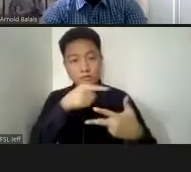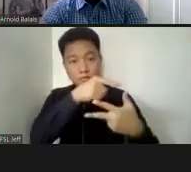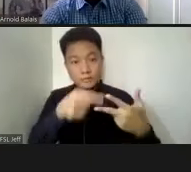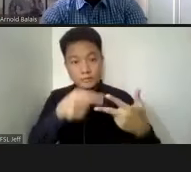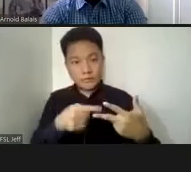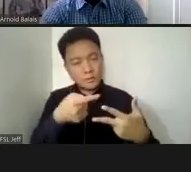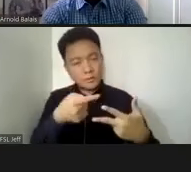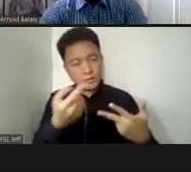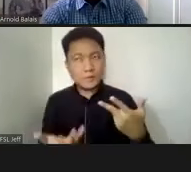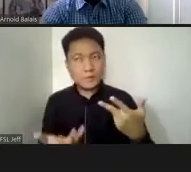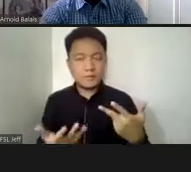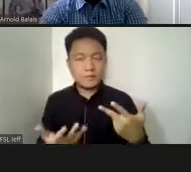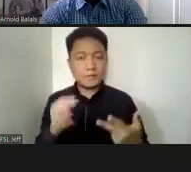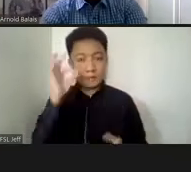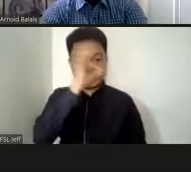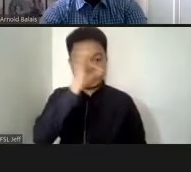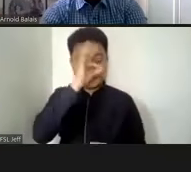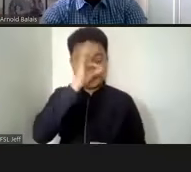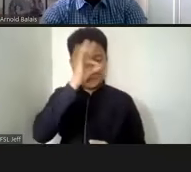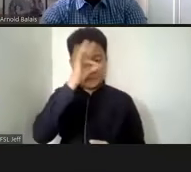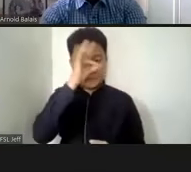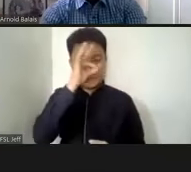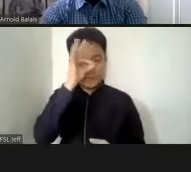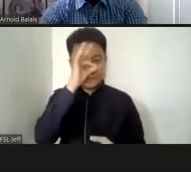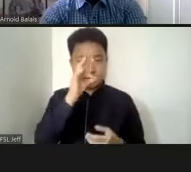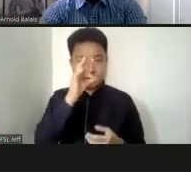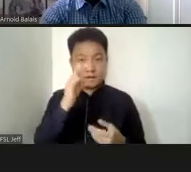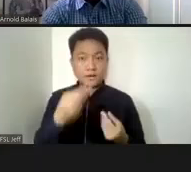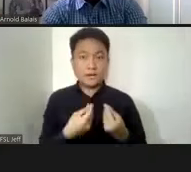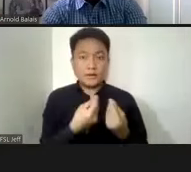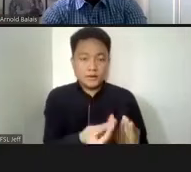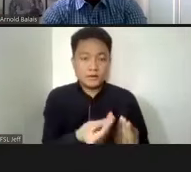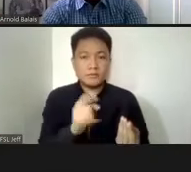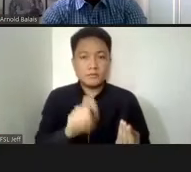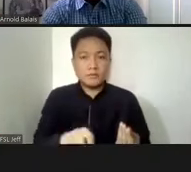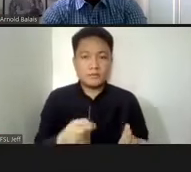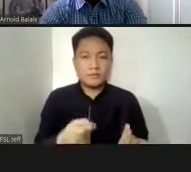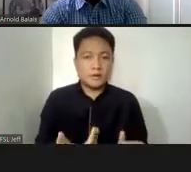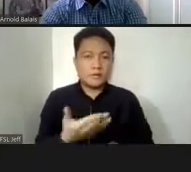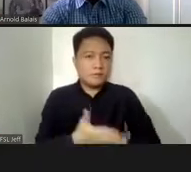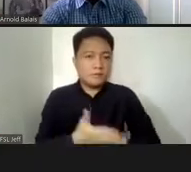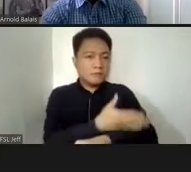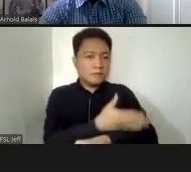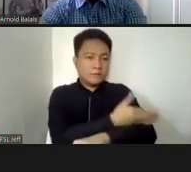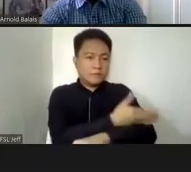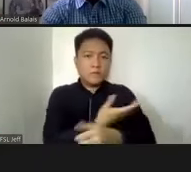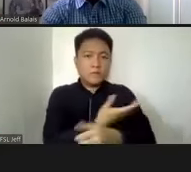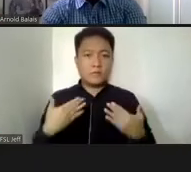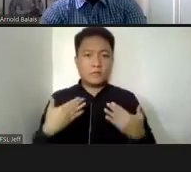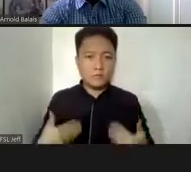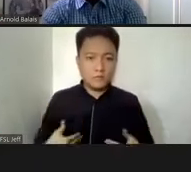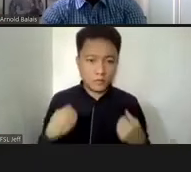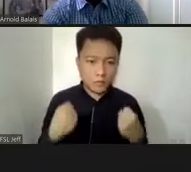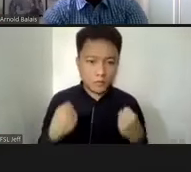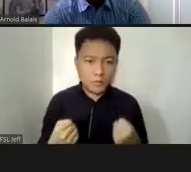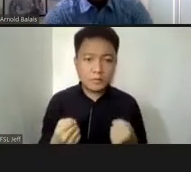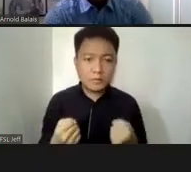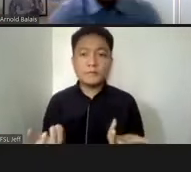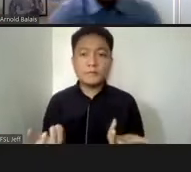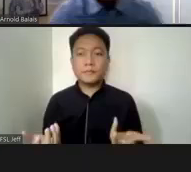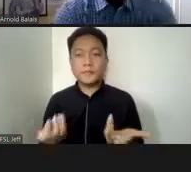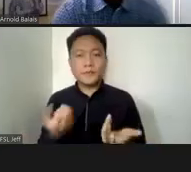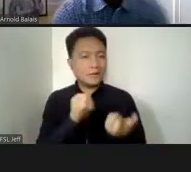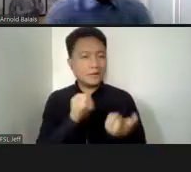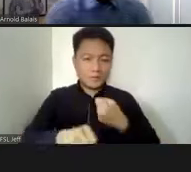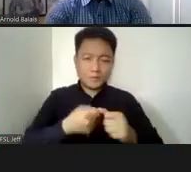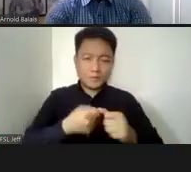stamina, it improves, you know, it's sport specific. So it doesn't just mean na kahit anong sport mo, papasok ka sa gym,